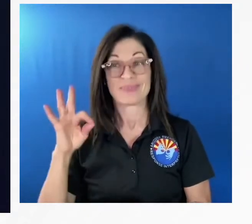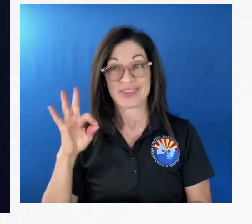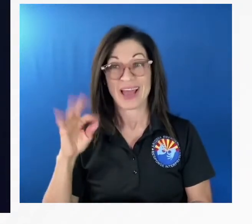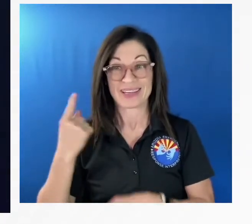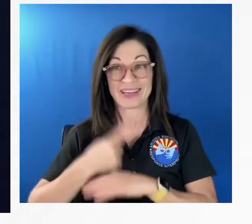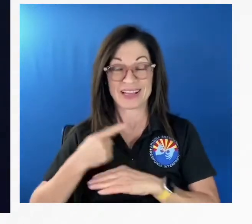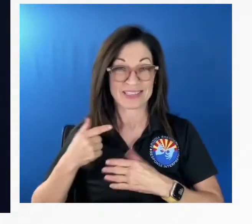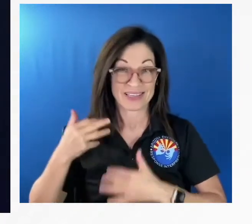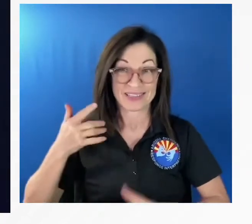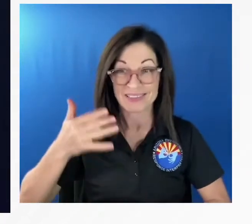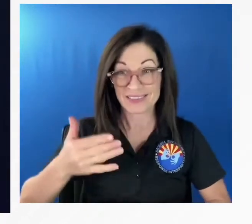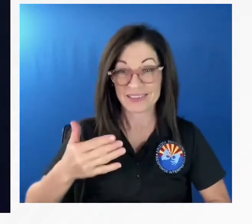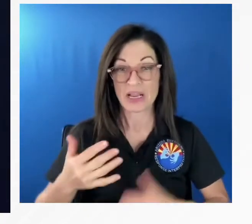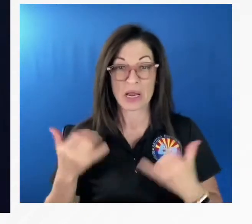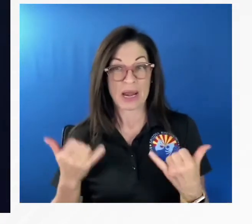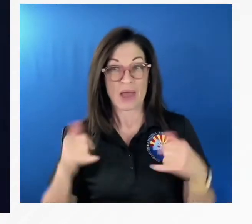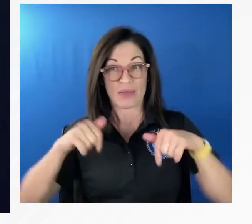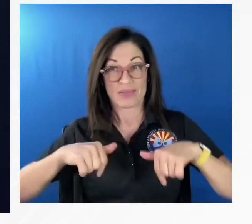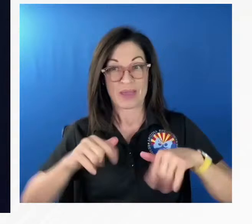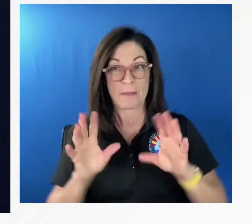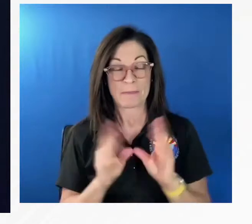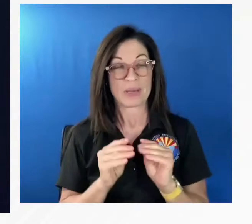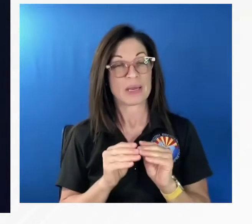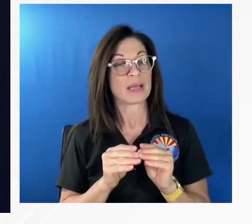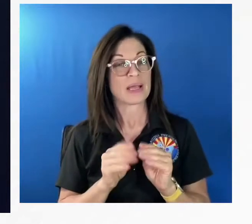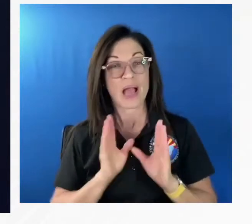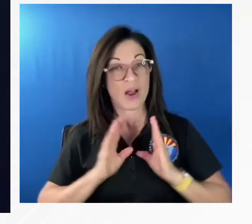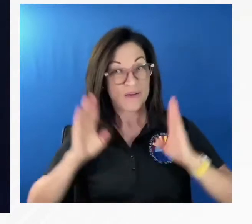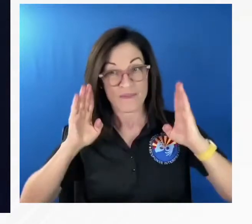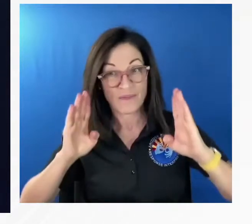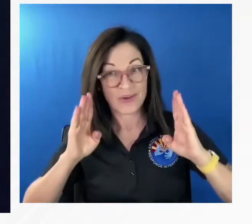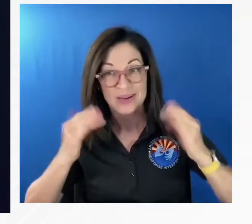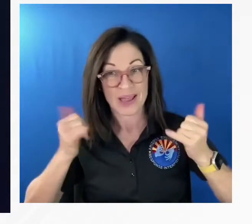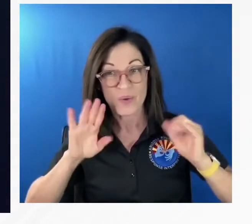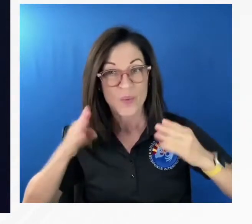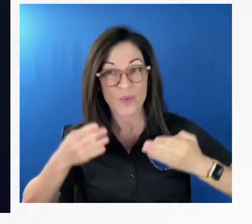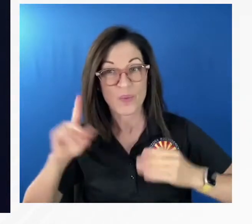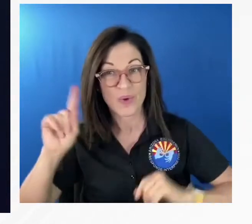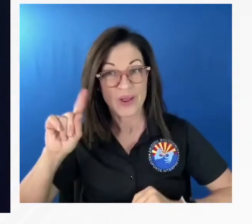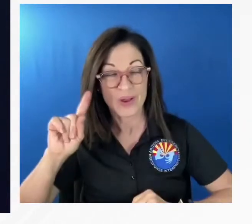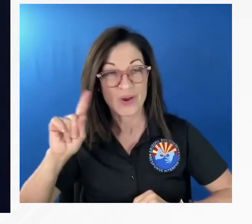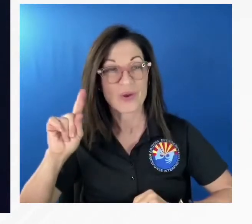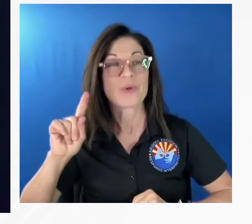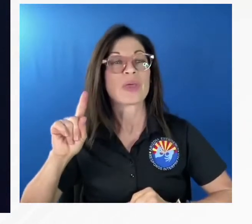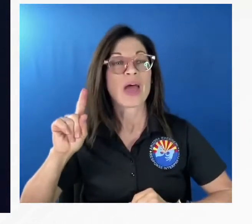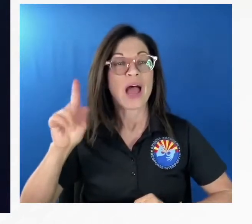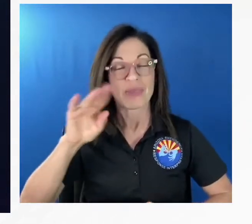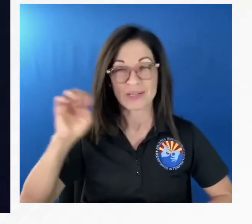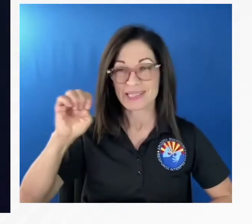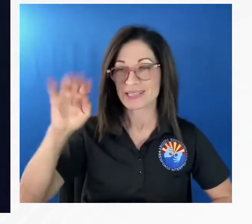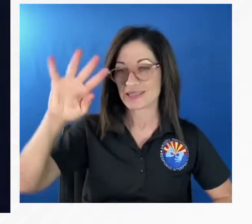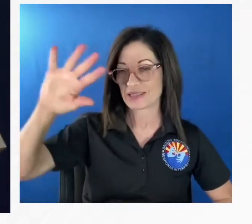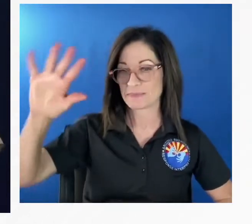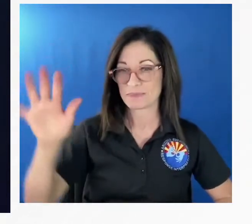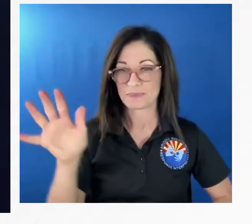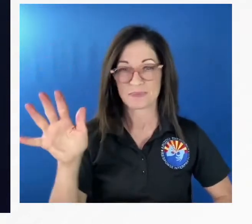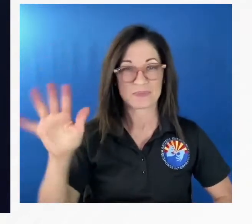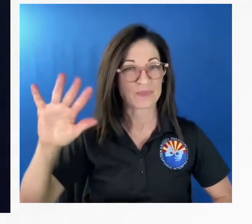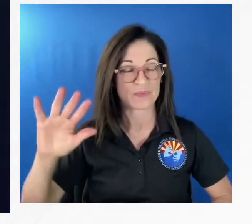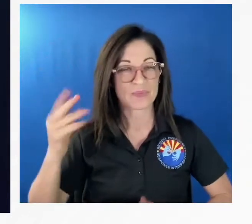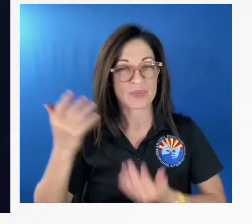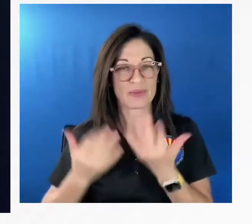this meeting, now the attention has really focused on this east side of the fire,